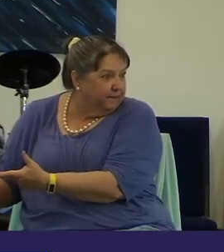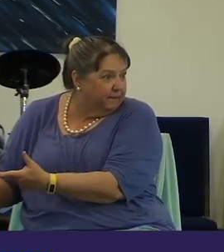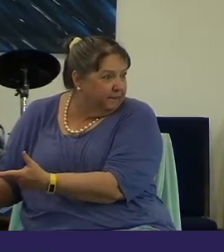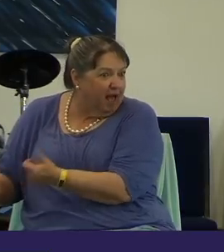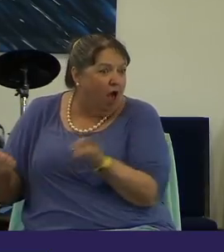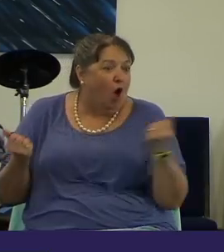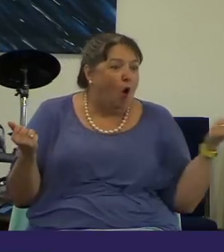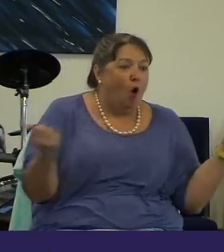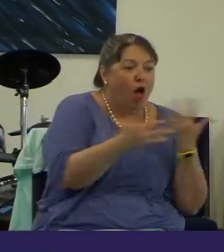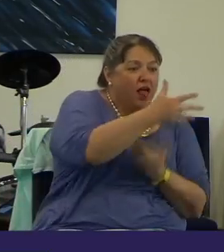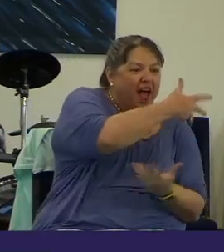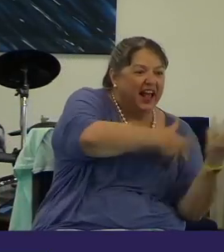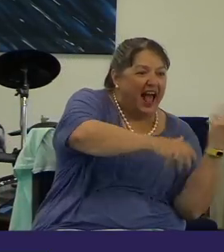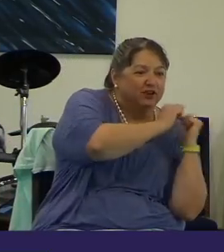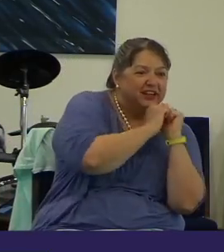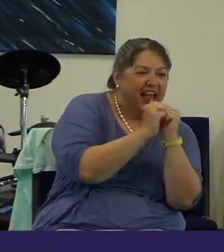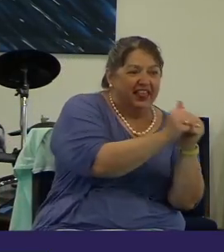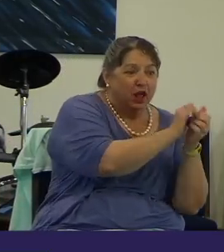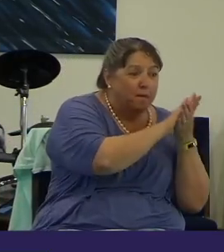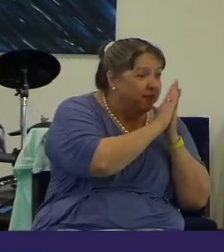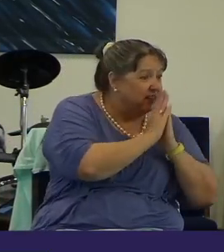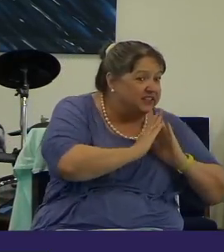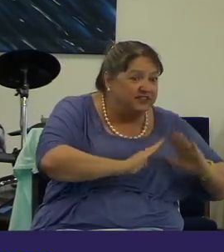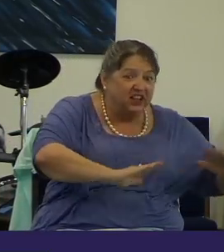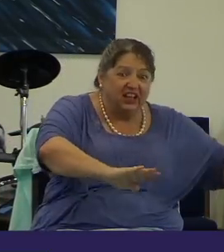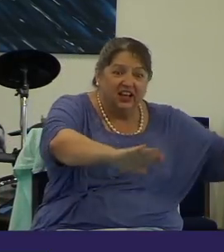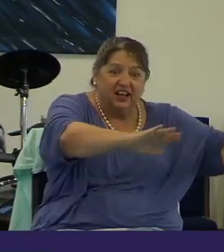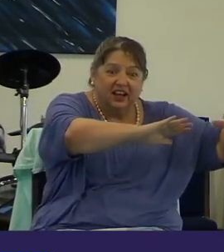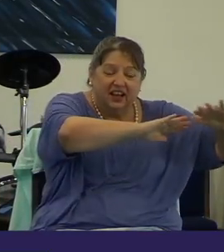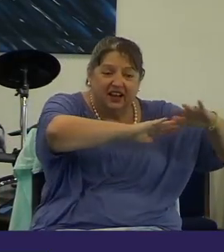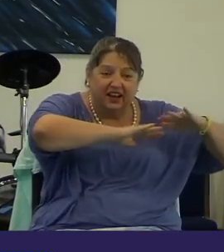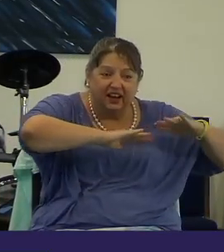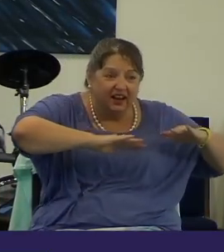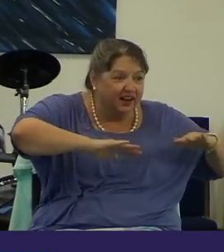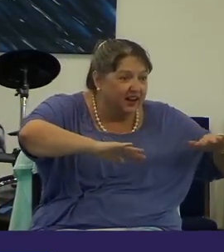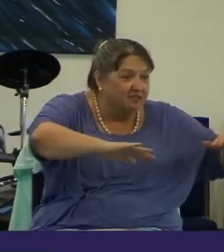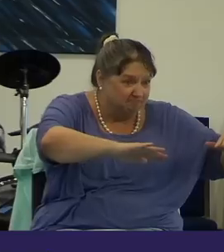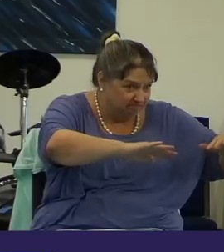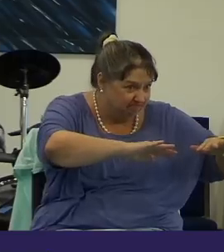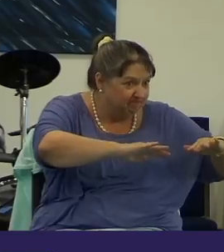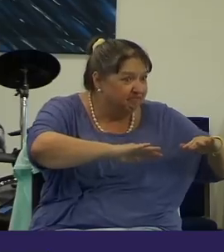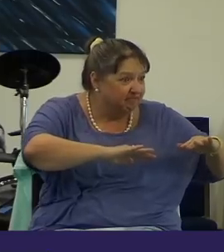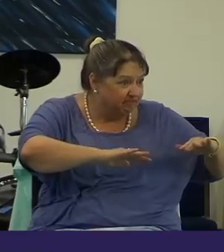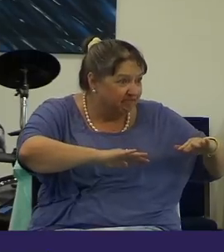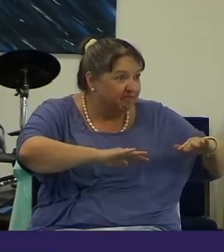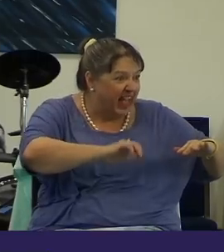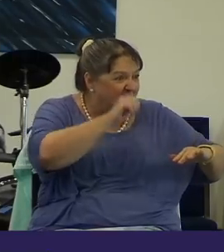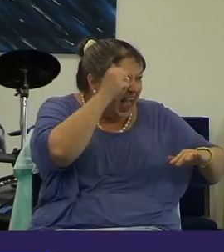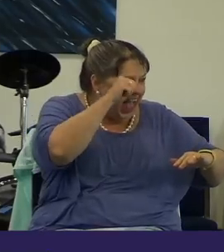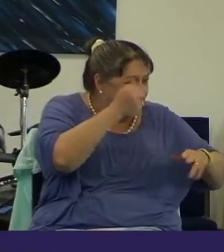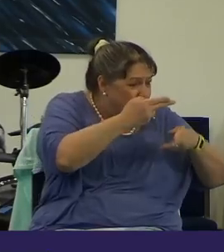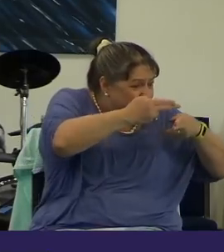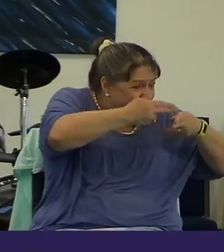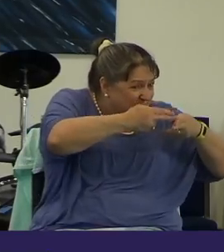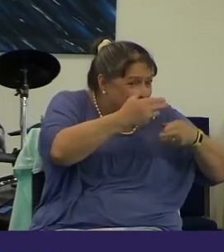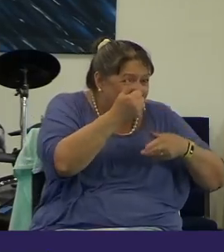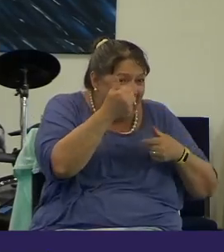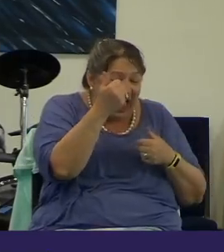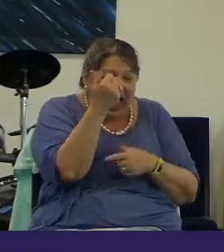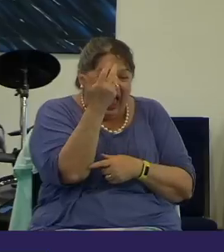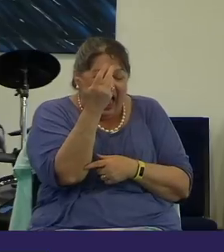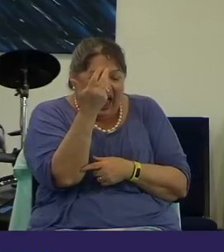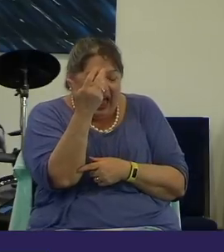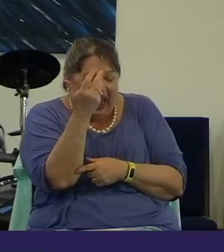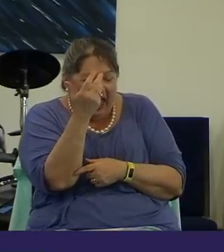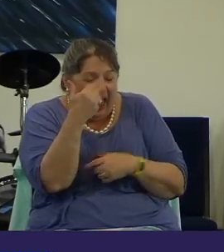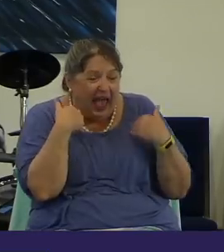garden was wonderful. Everything was at the disposal of Adam and Eve. And he names them. And even the plants, the